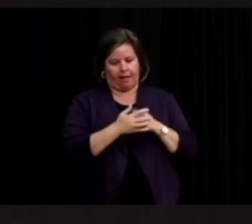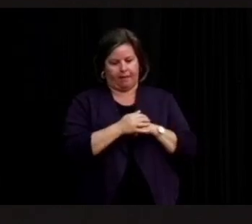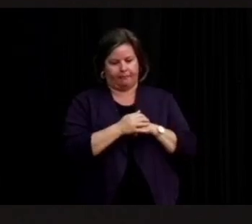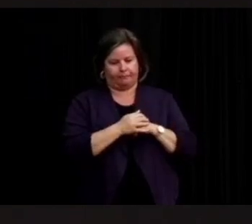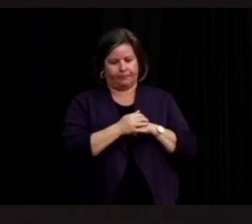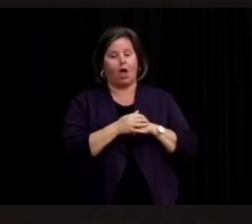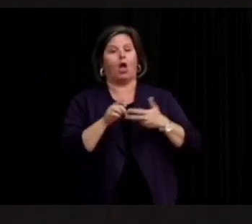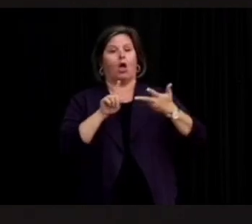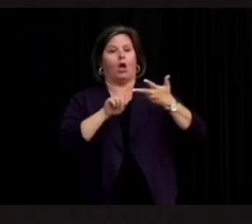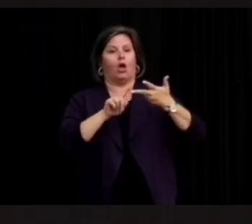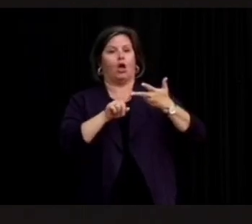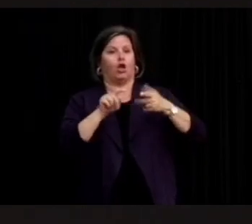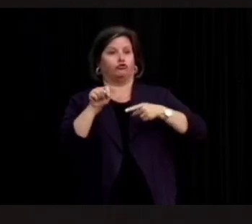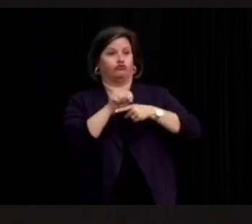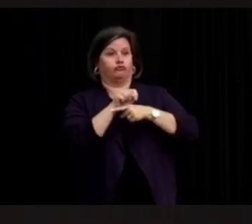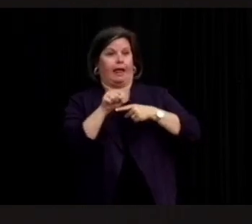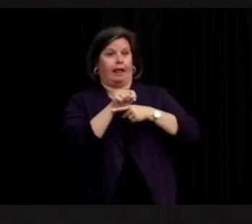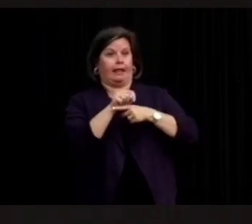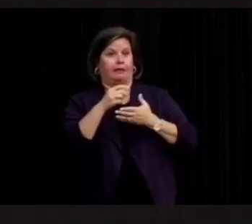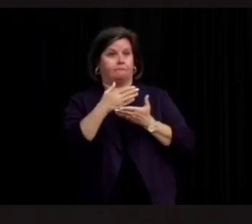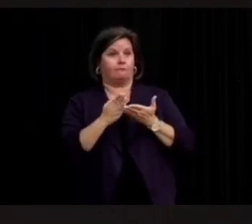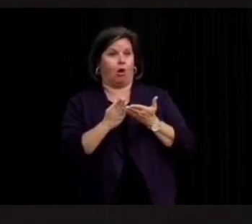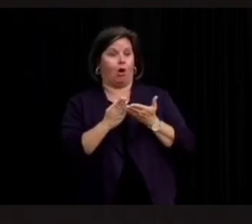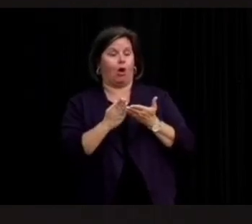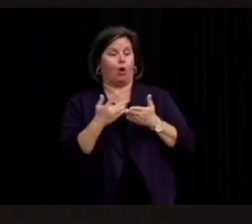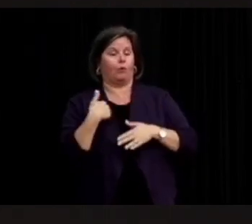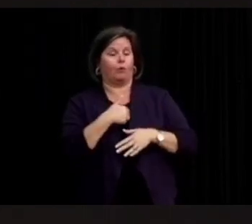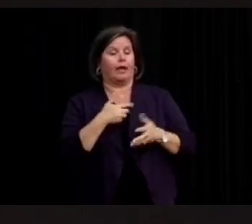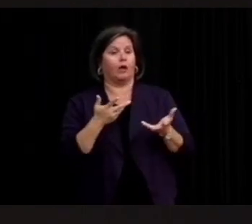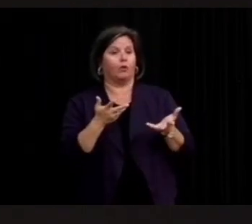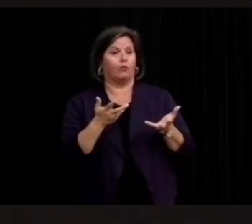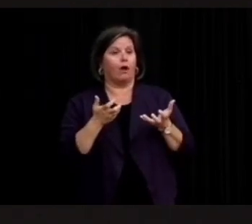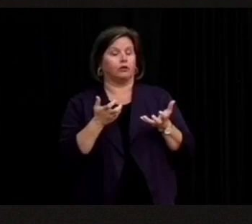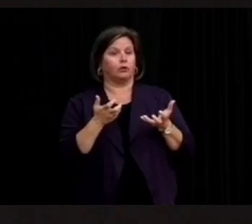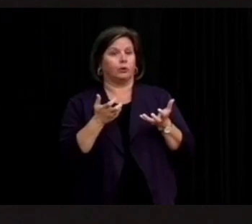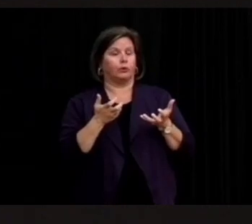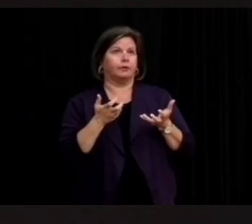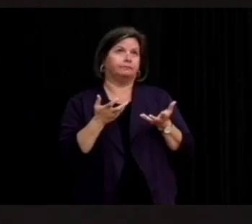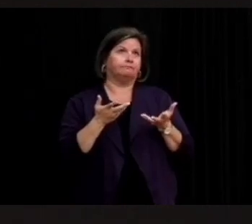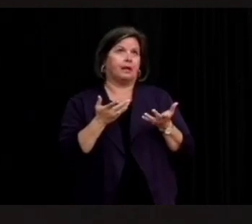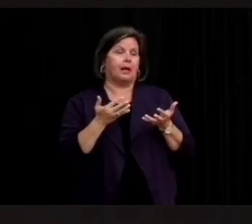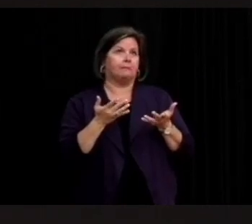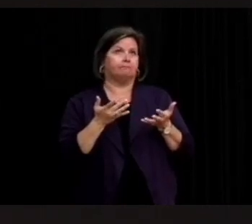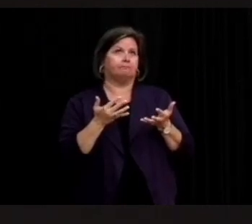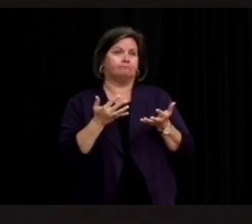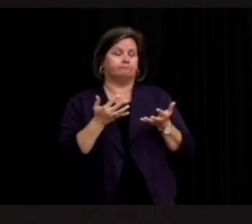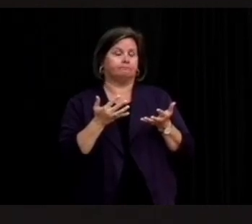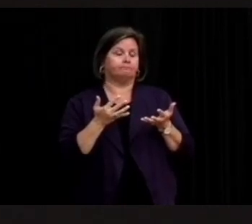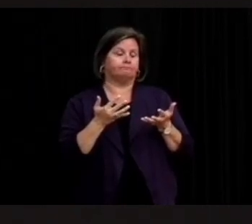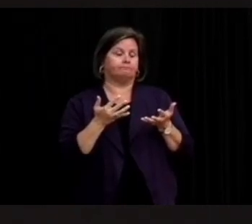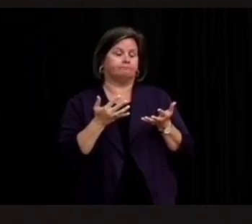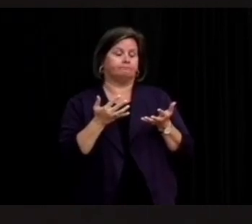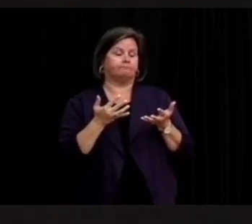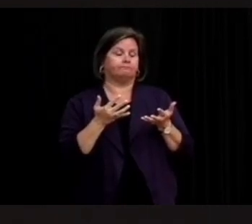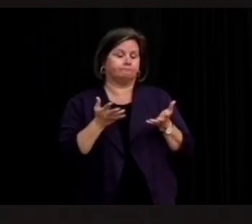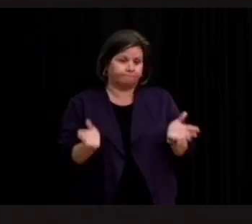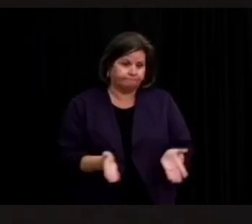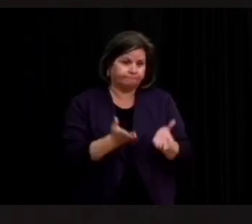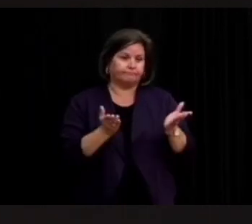training pillar, making sure that our members are